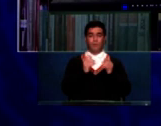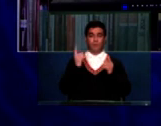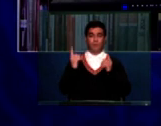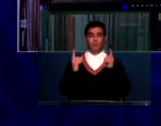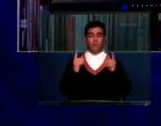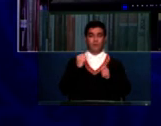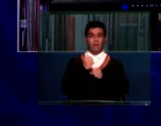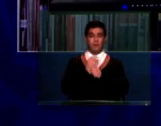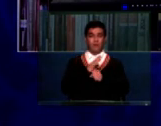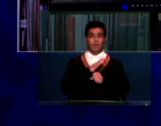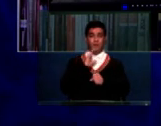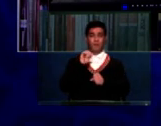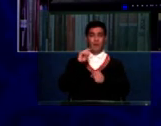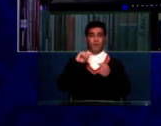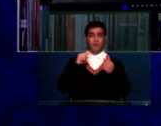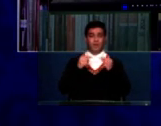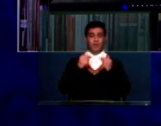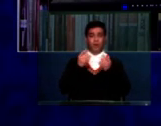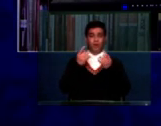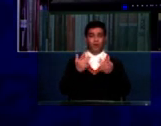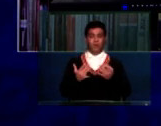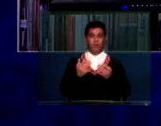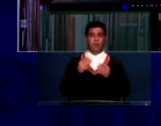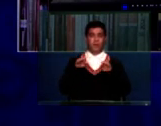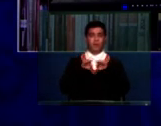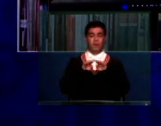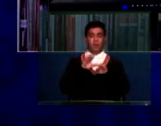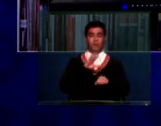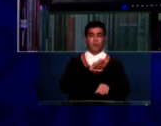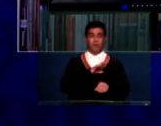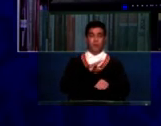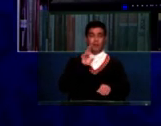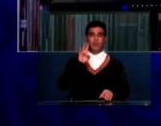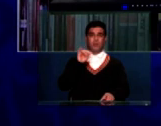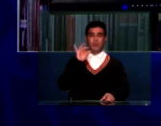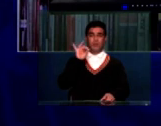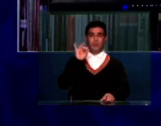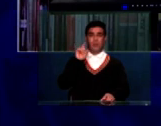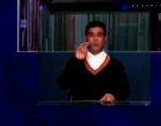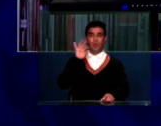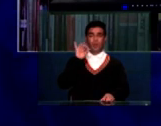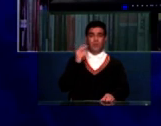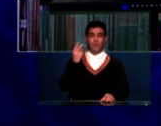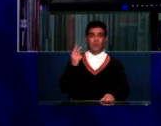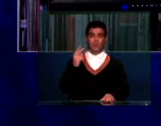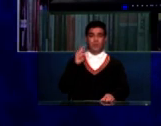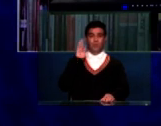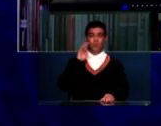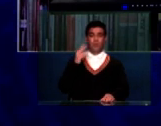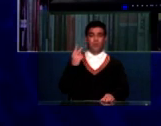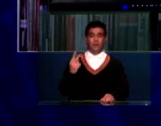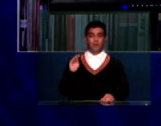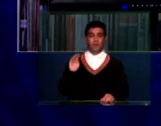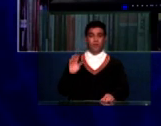bir-biriga aylantirdik va reaksiyani oddiy holatda tenglashtirib oldik. Ya'ni natriy xloridni oldida 2, suvni oldiga 2